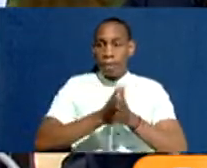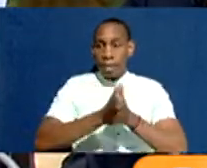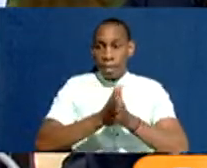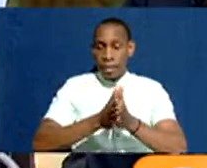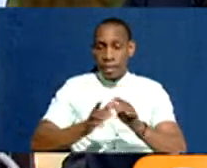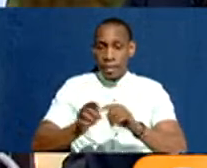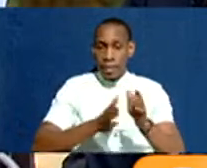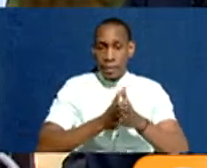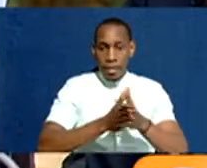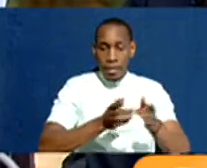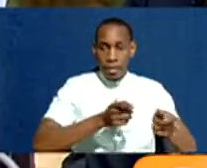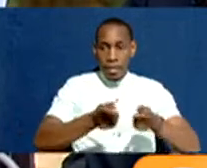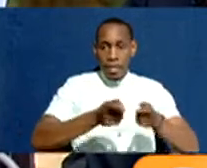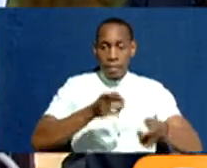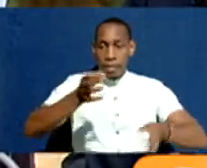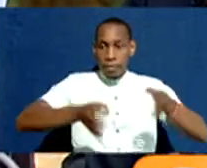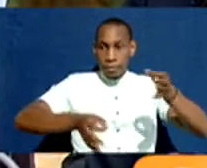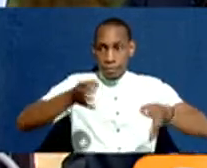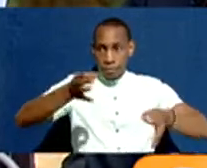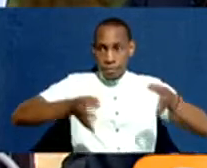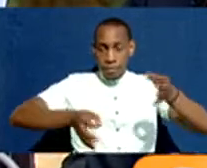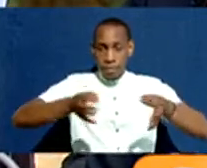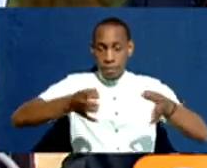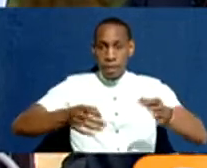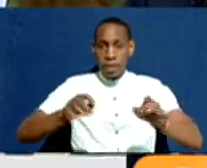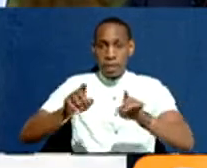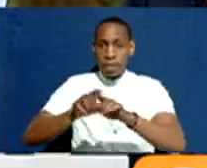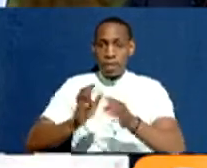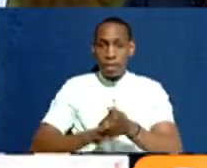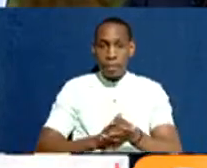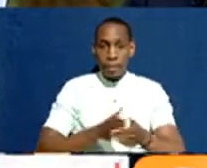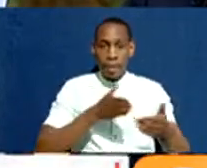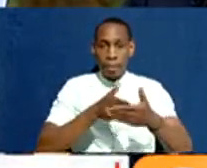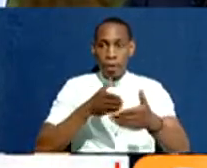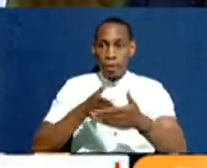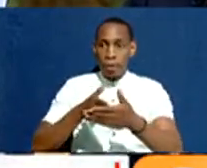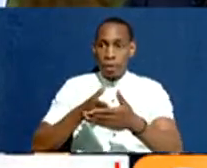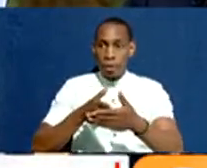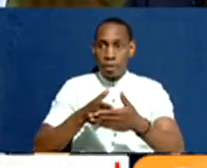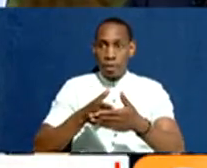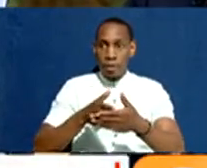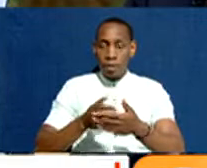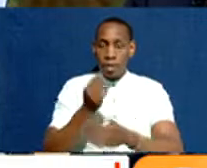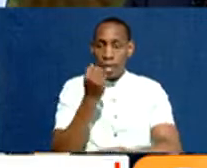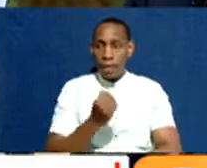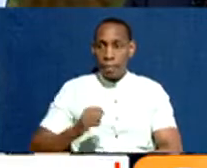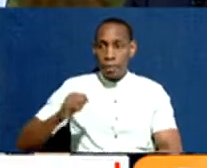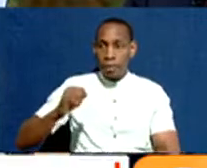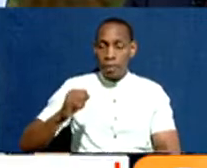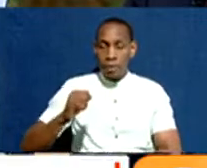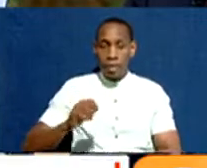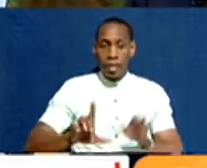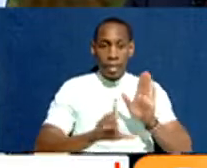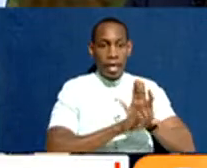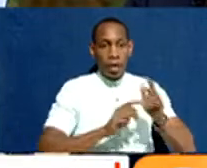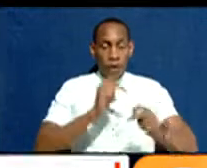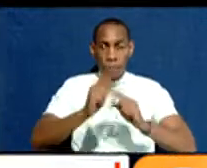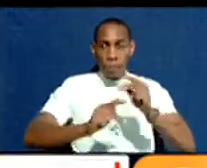of the administration of justice, and prevent and avoid abuse of the legal